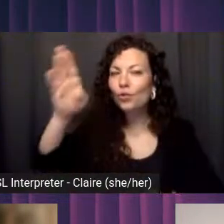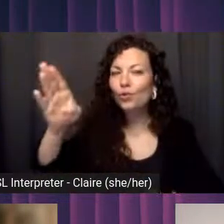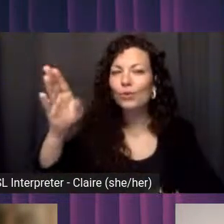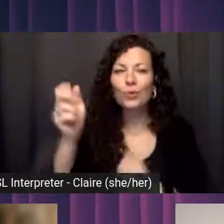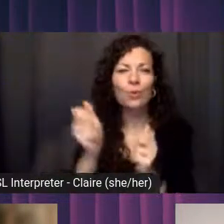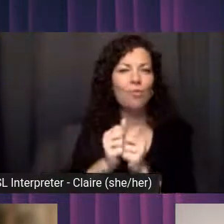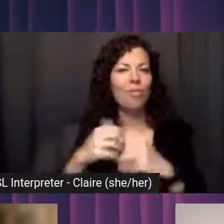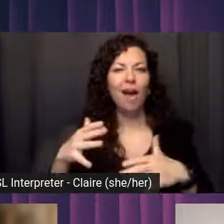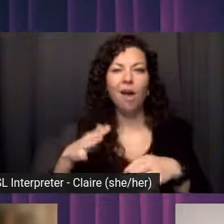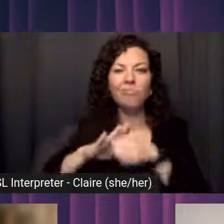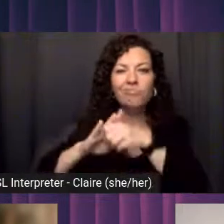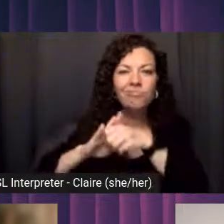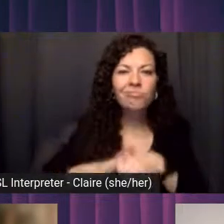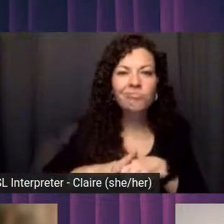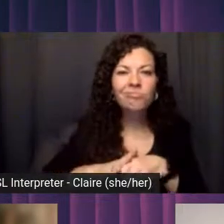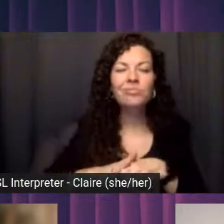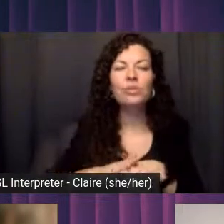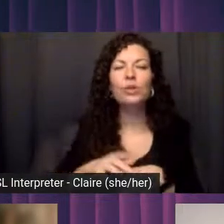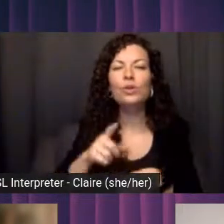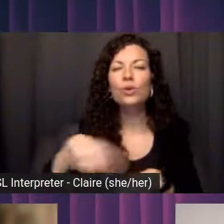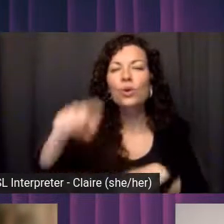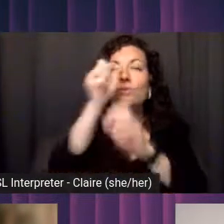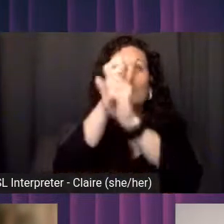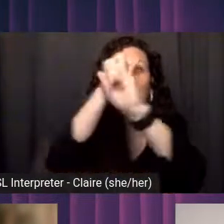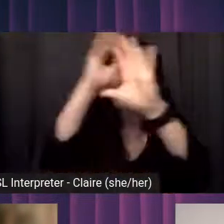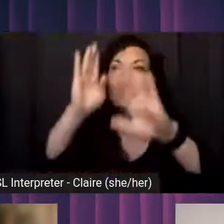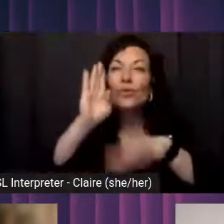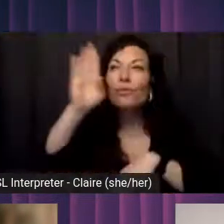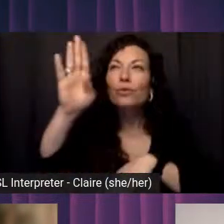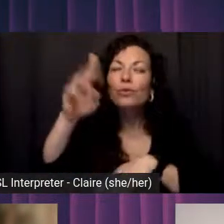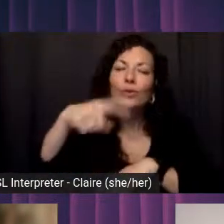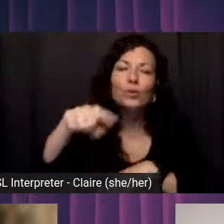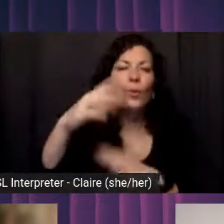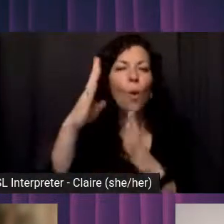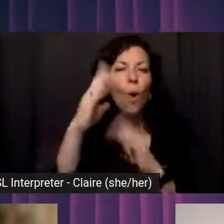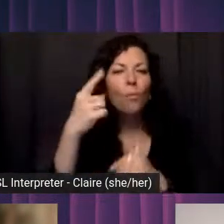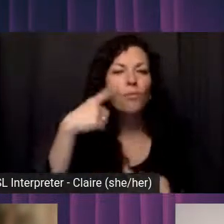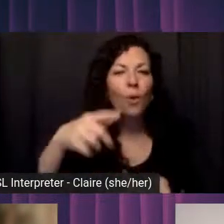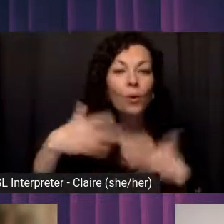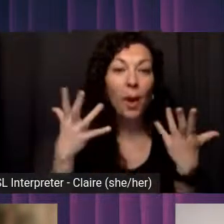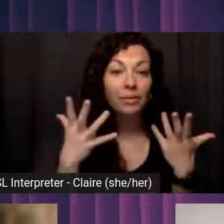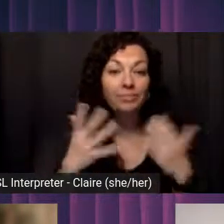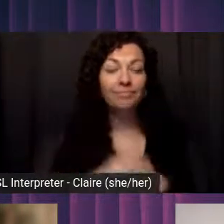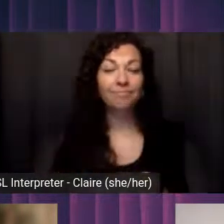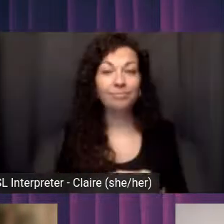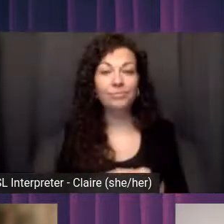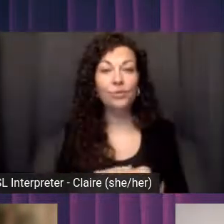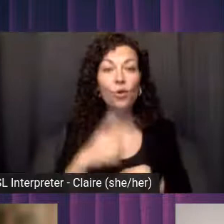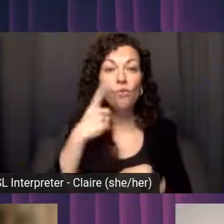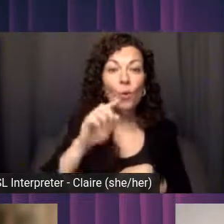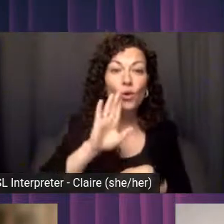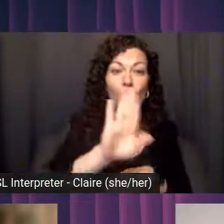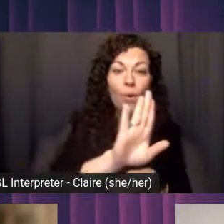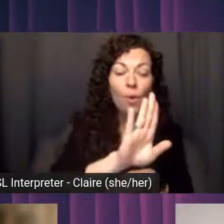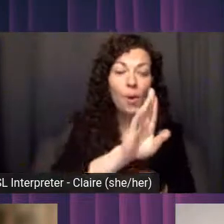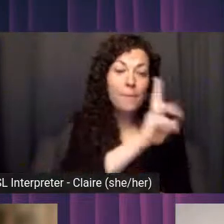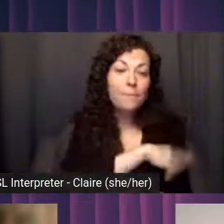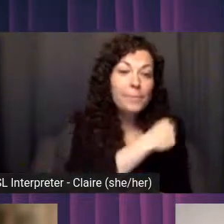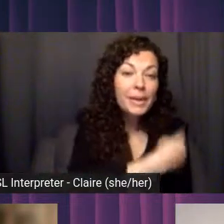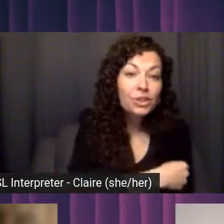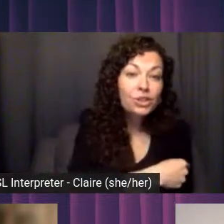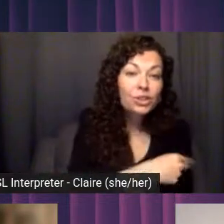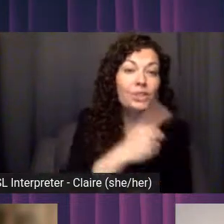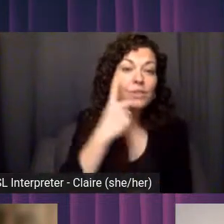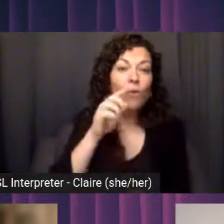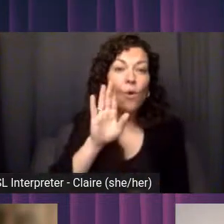the future that you are hoping for your patients, for yourself, for your children, for those of us